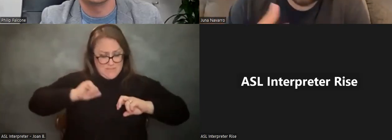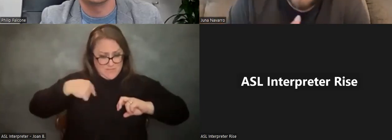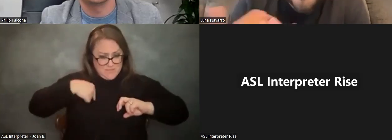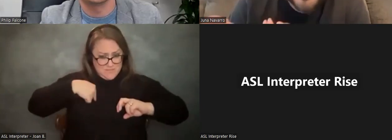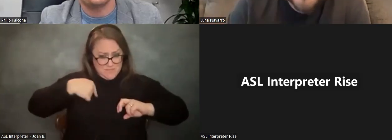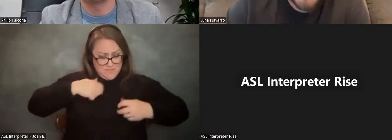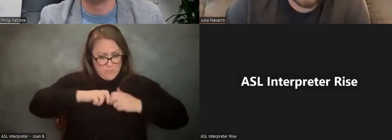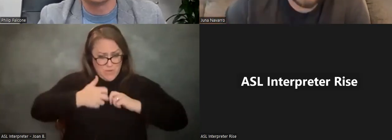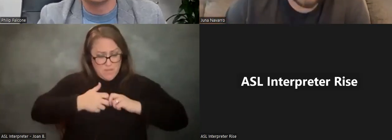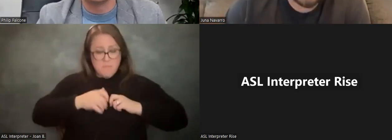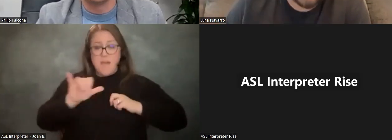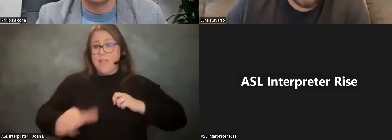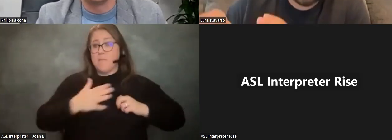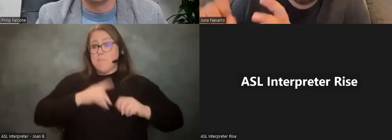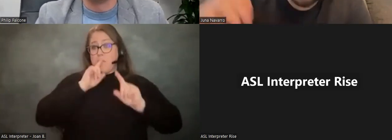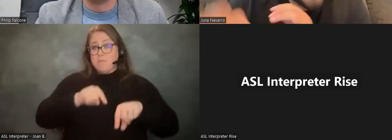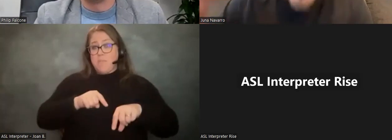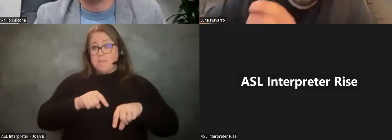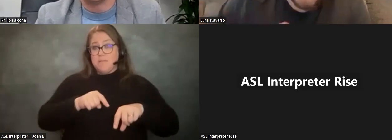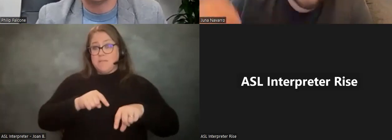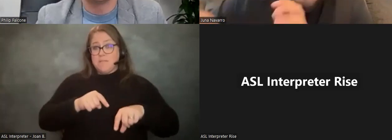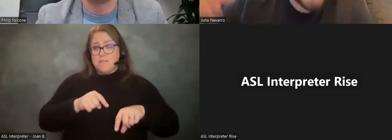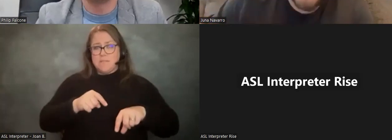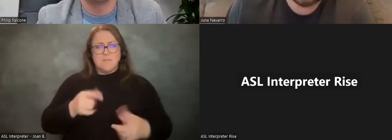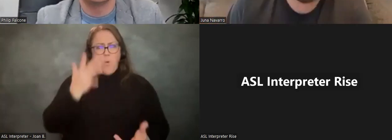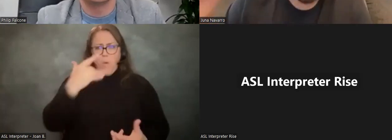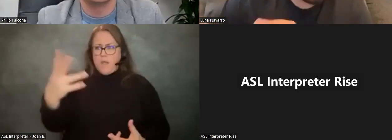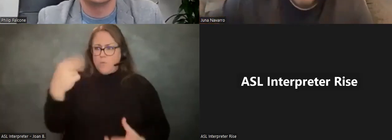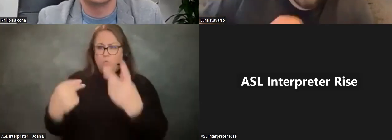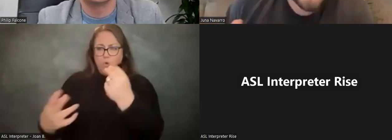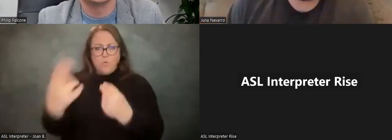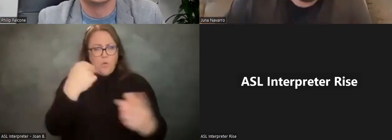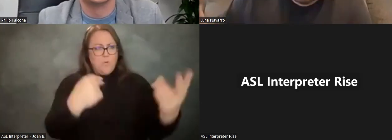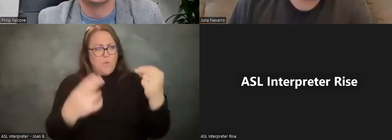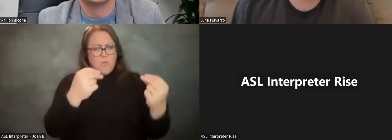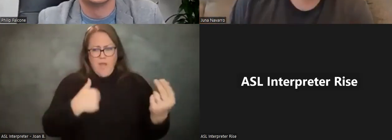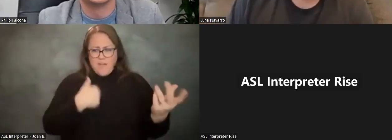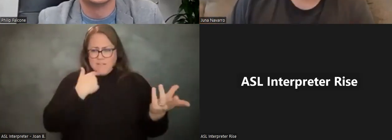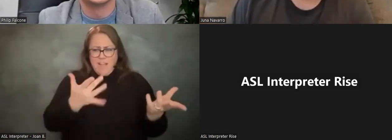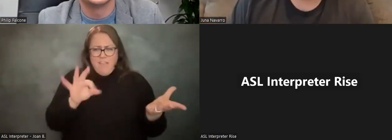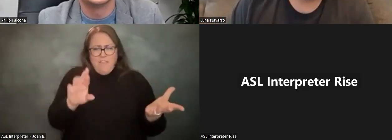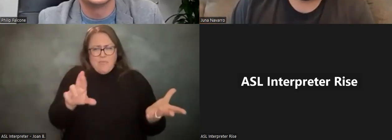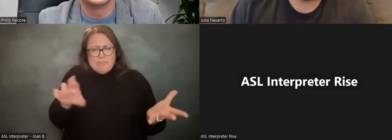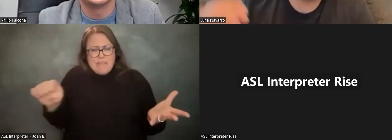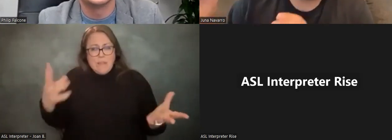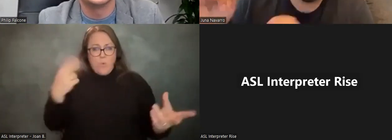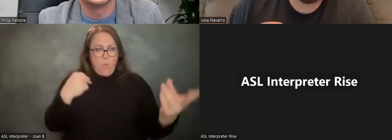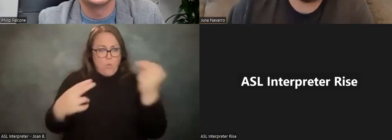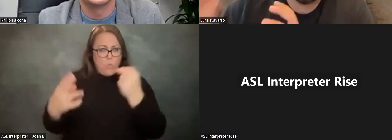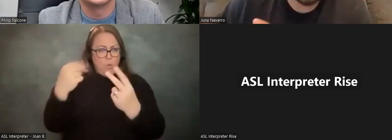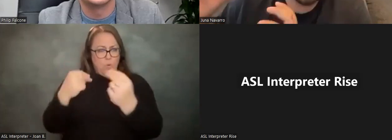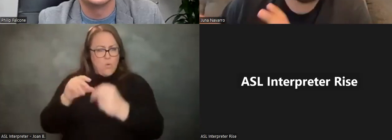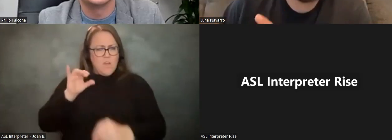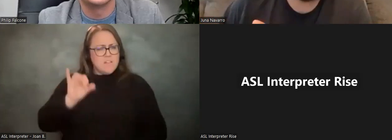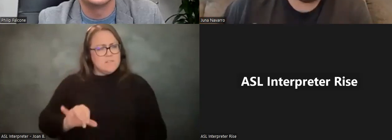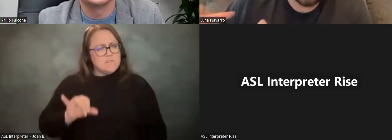And that was my responses early on, you know, like maybe why was I getting rejected by these orphanages? I'm doing it for free. Like, what's going on? And it's like, well, maybe I was offering